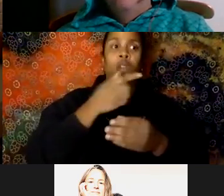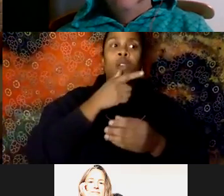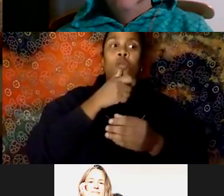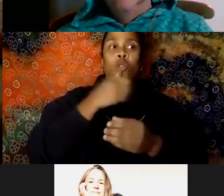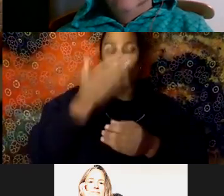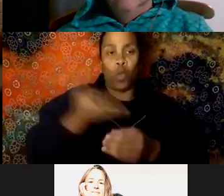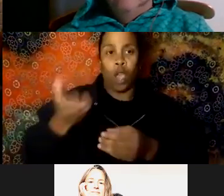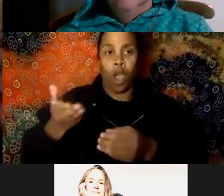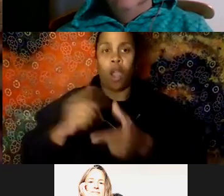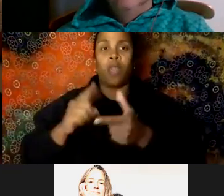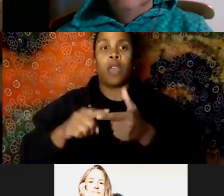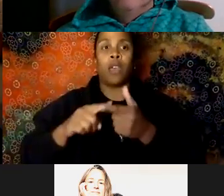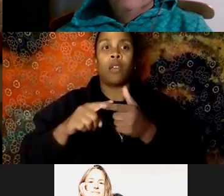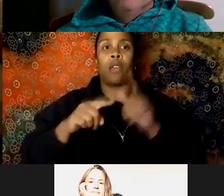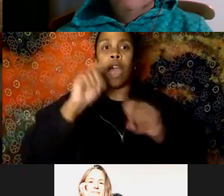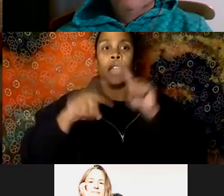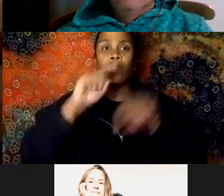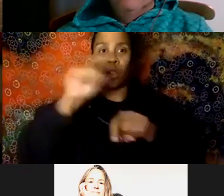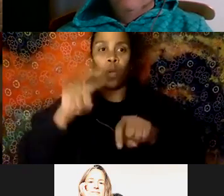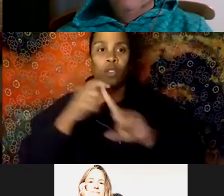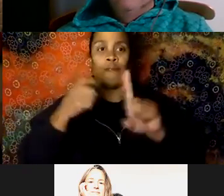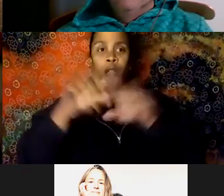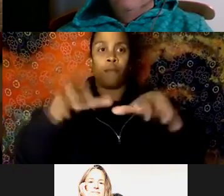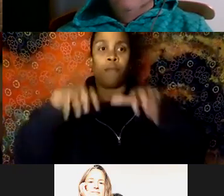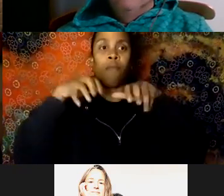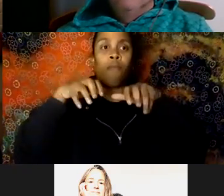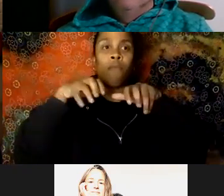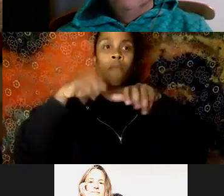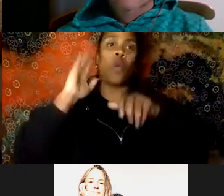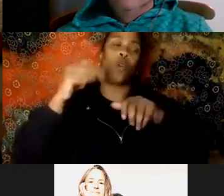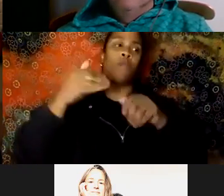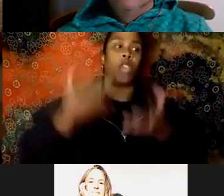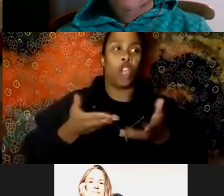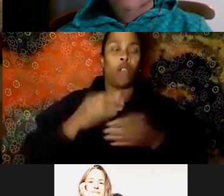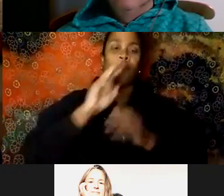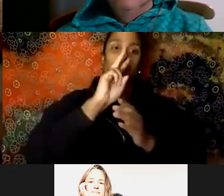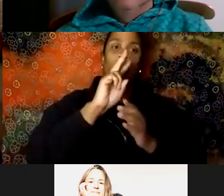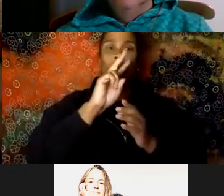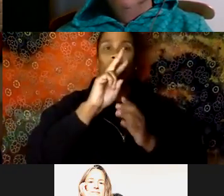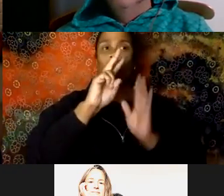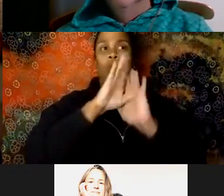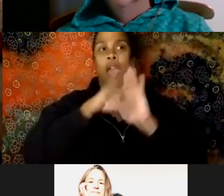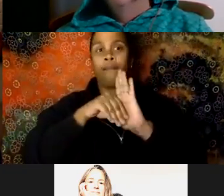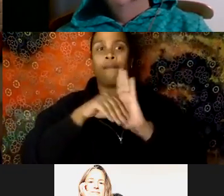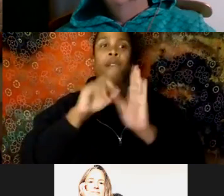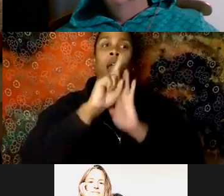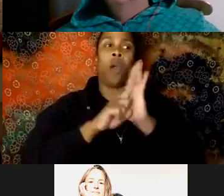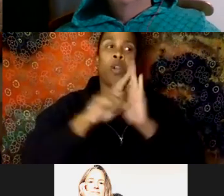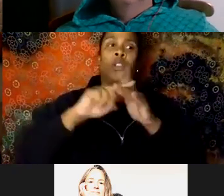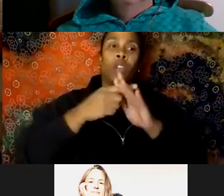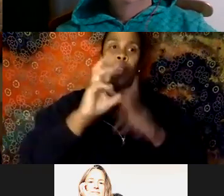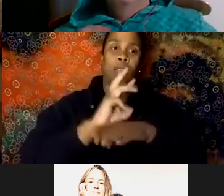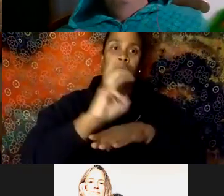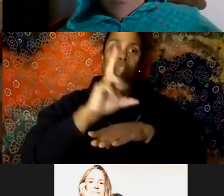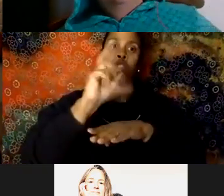answering questions from the audience. And we'll be here for 2.5 hours. So we're starting here in Pacific time at 6:30, and we'll be going until 9